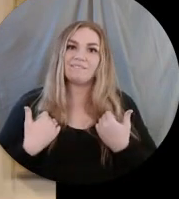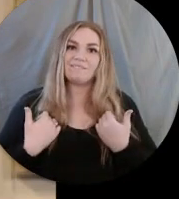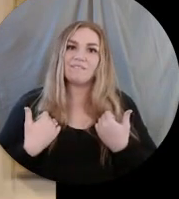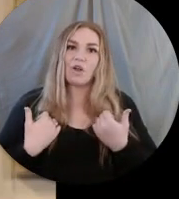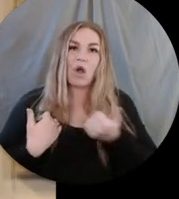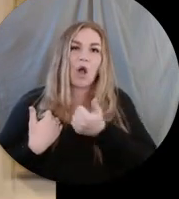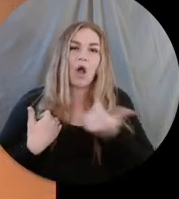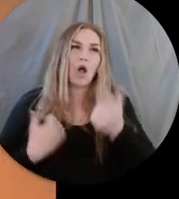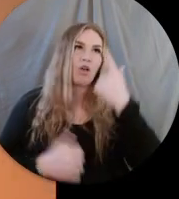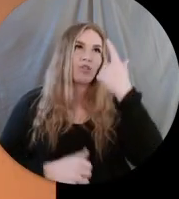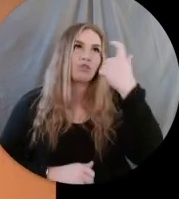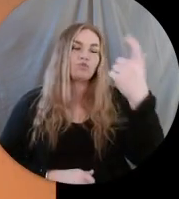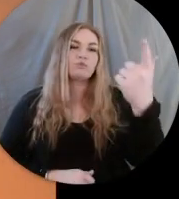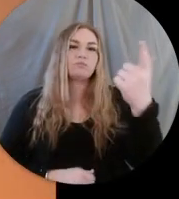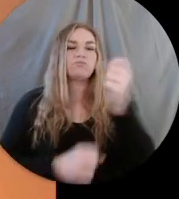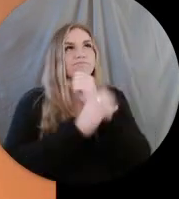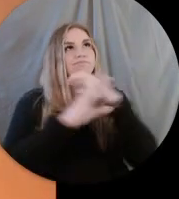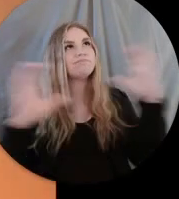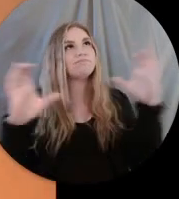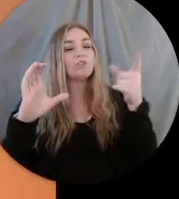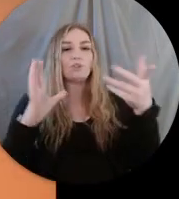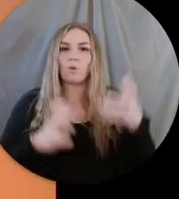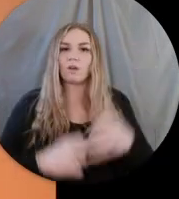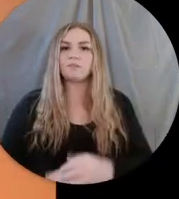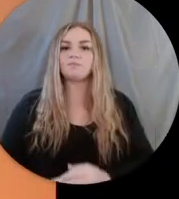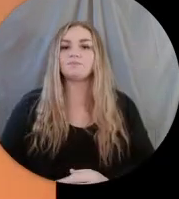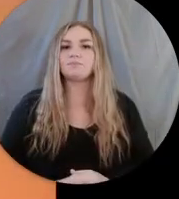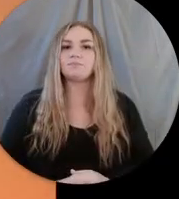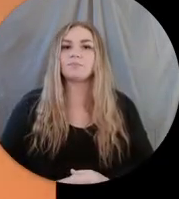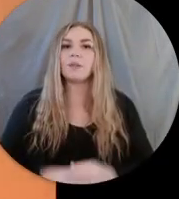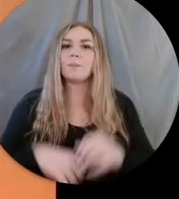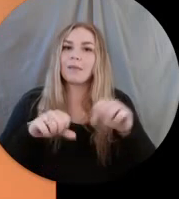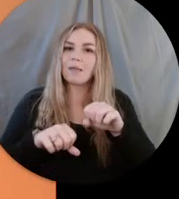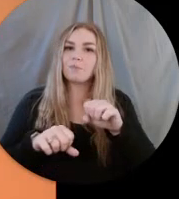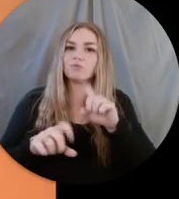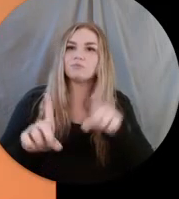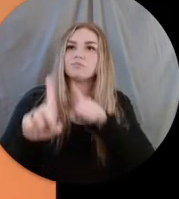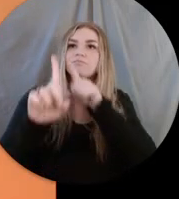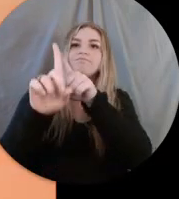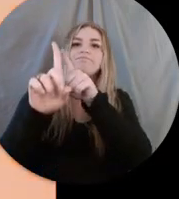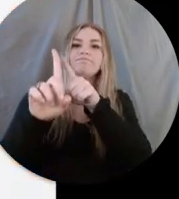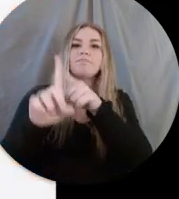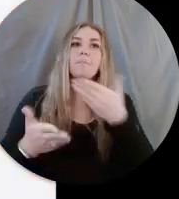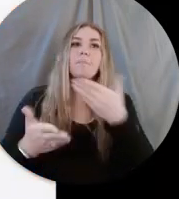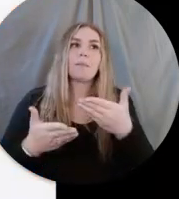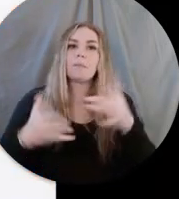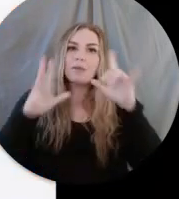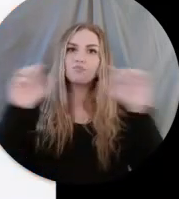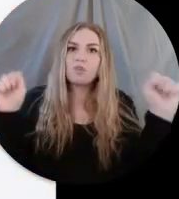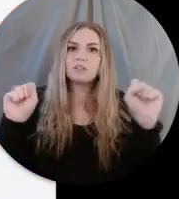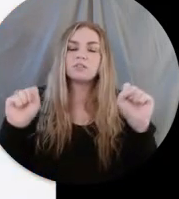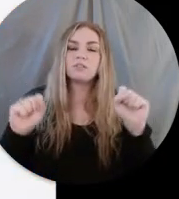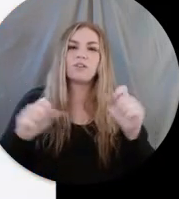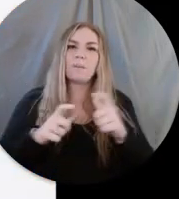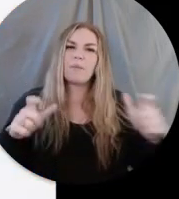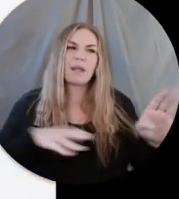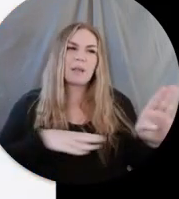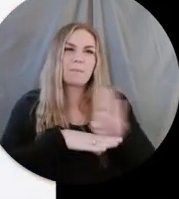that you've always wanted to live, to do those things. If you're going to be a president of a large company or corporation, you are going to have to go the distance.